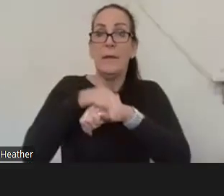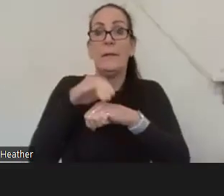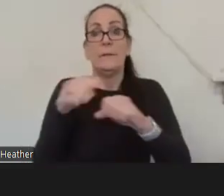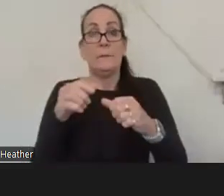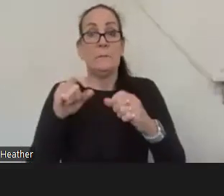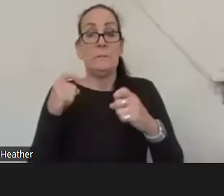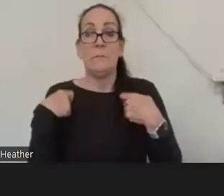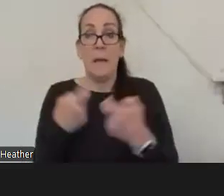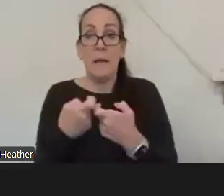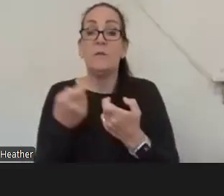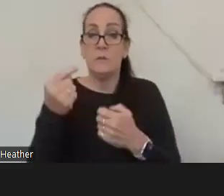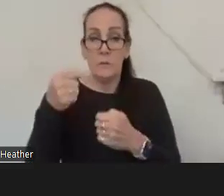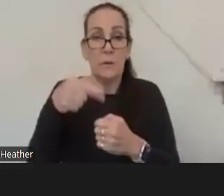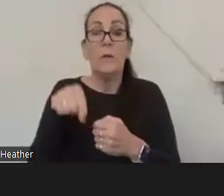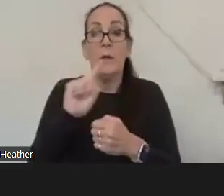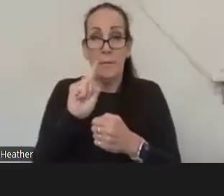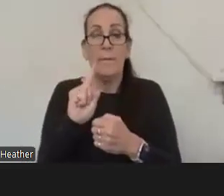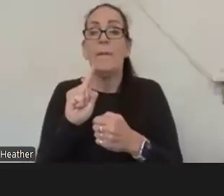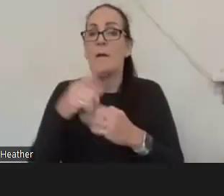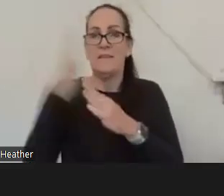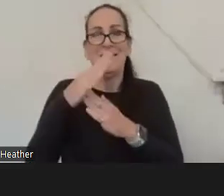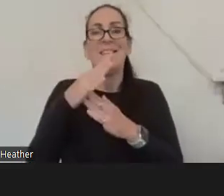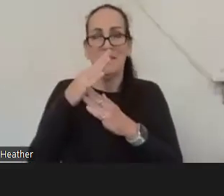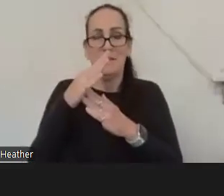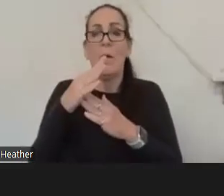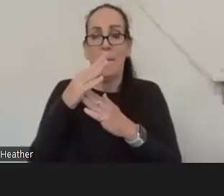ones that had weighed in on the development. And then